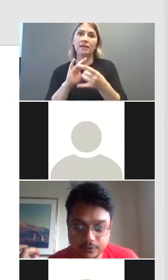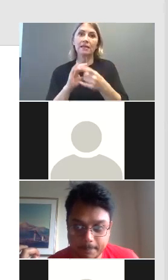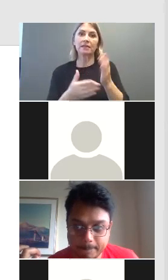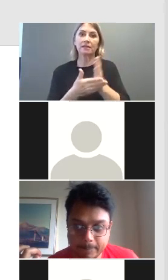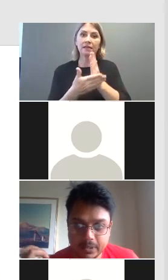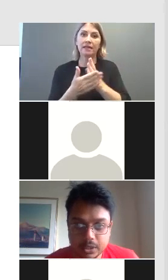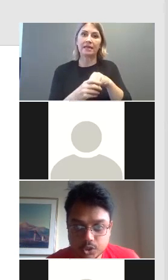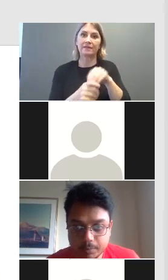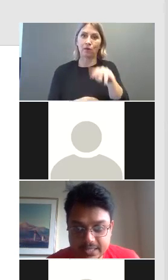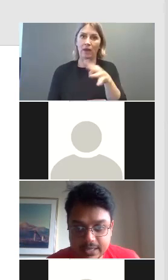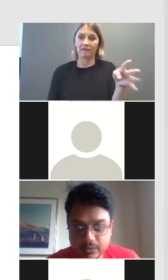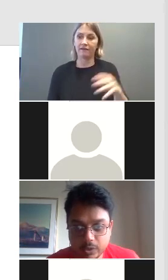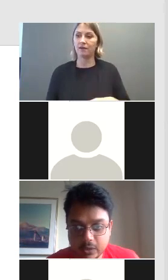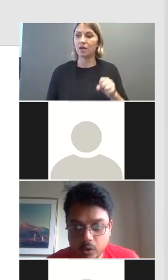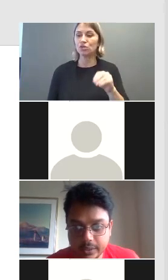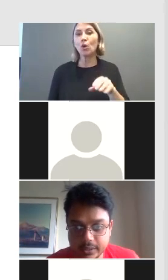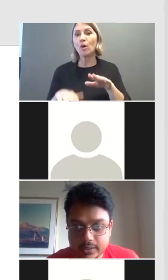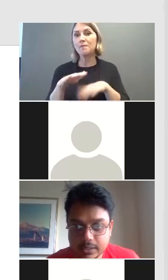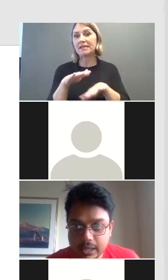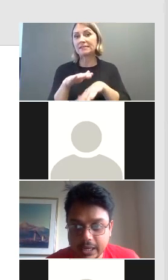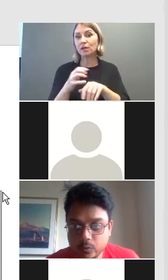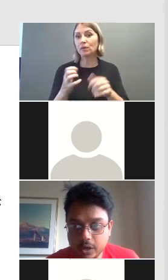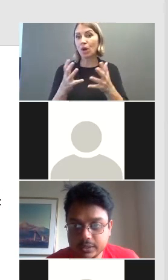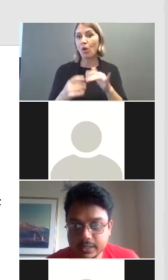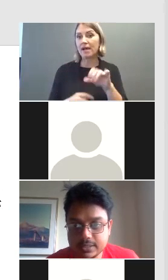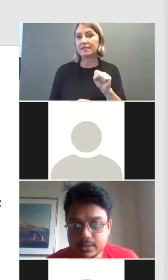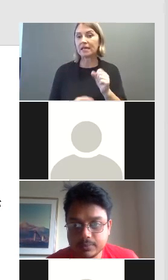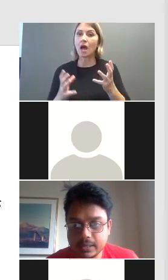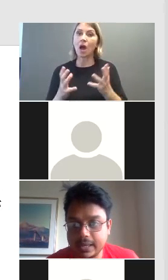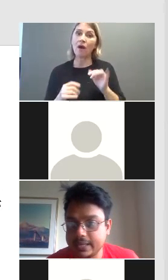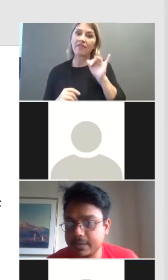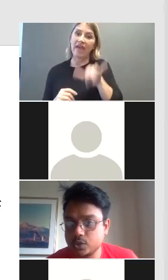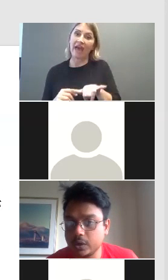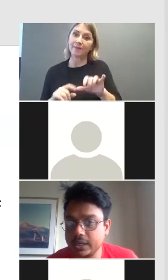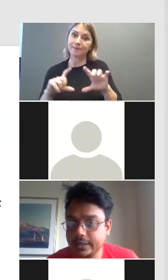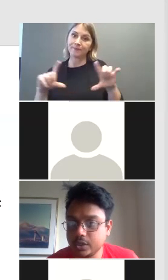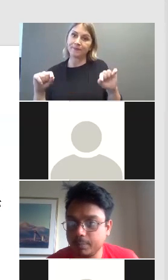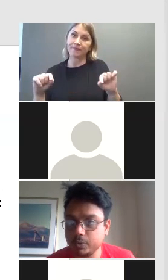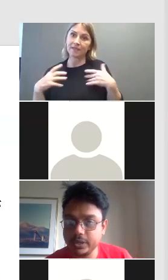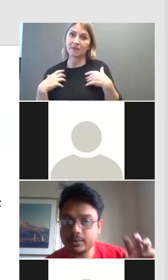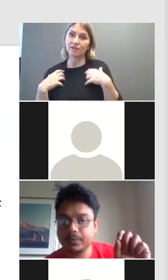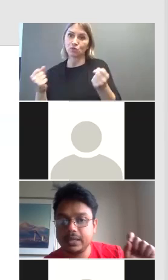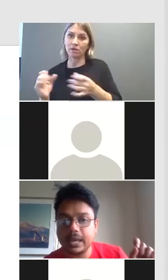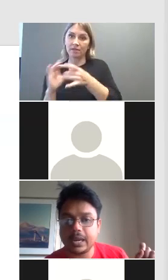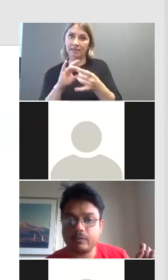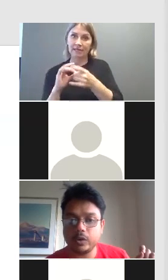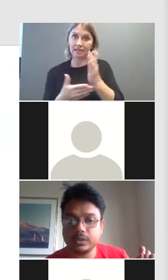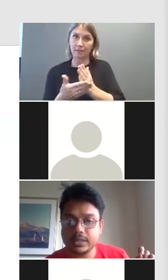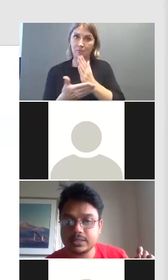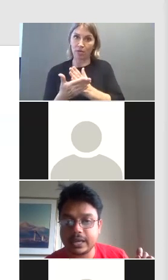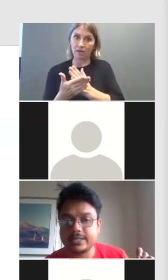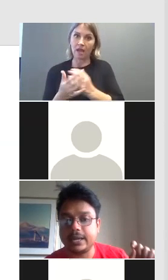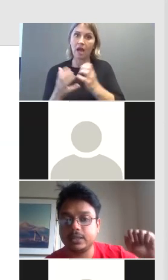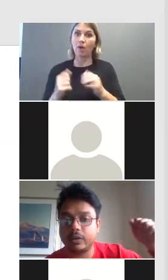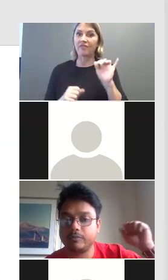in a graph. So basically what I want is, I want this as my strongly connected component, and I